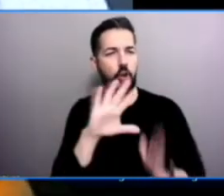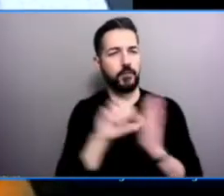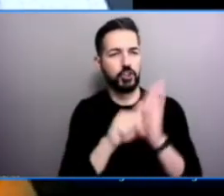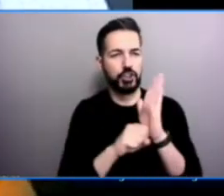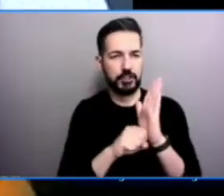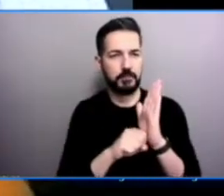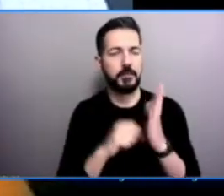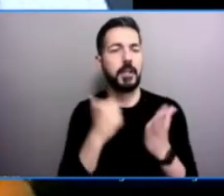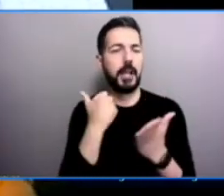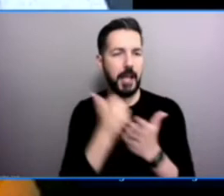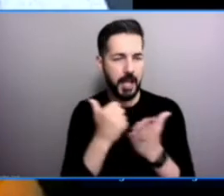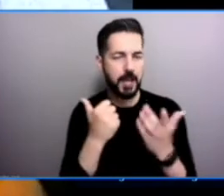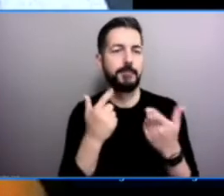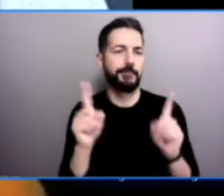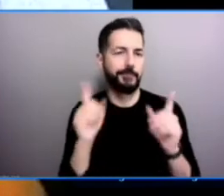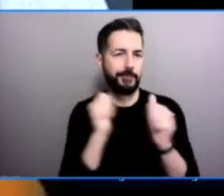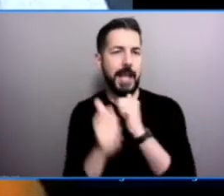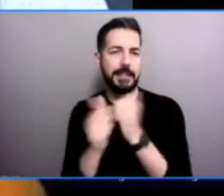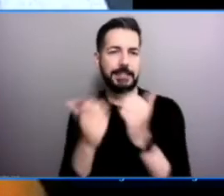you think you can win.